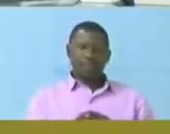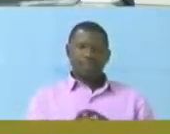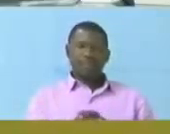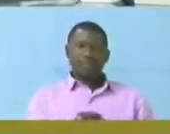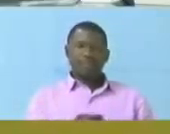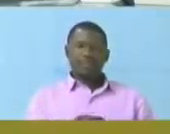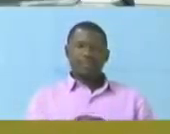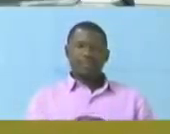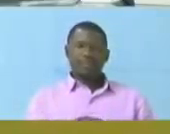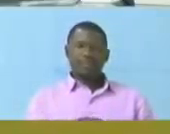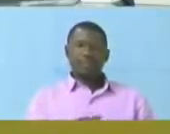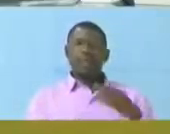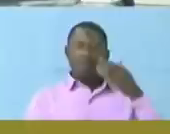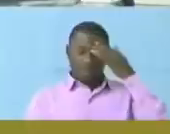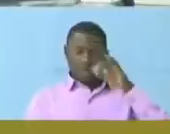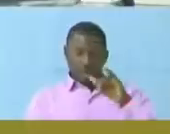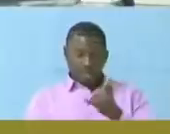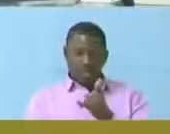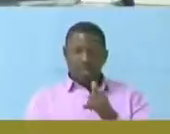with the rest of the